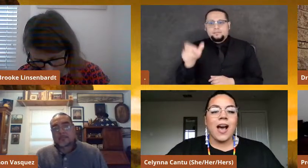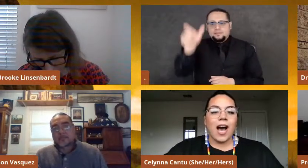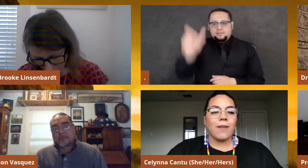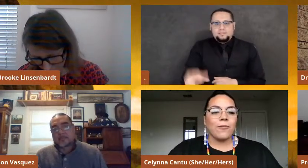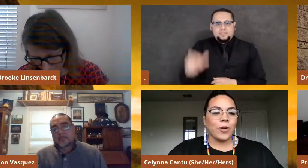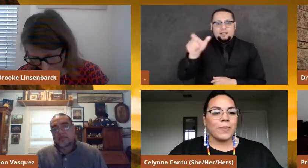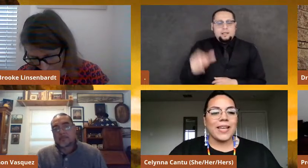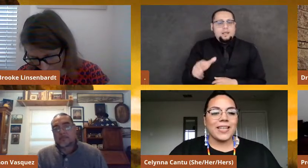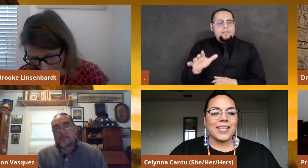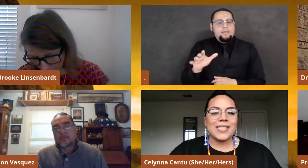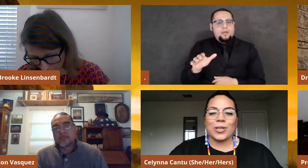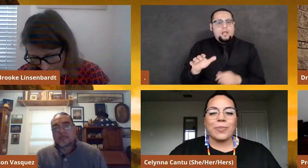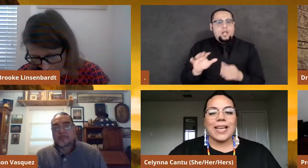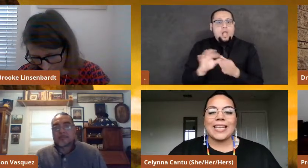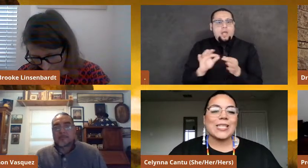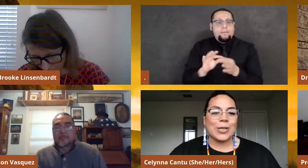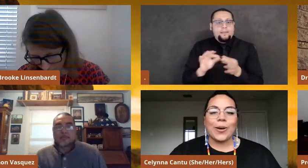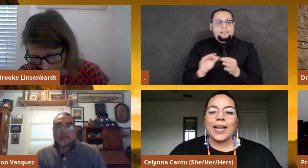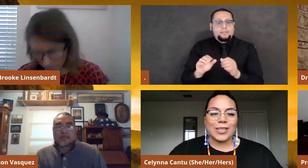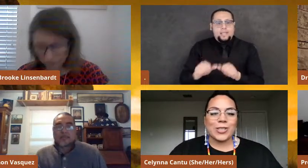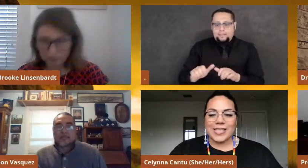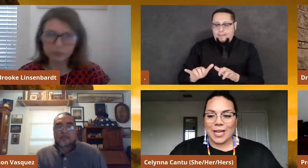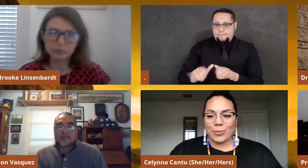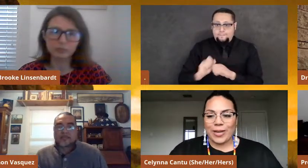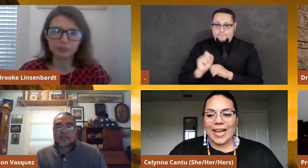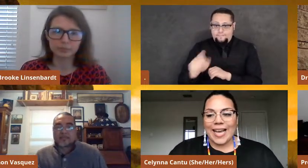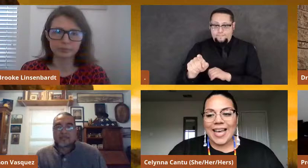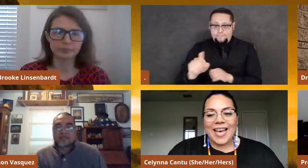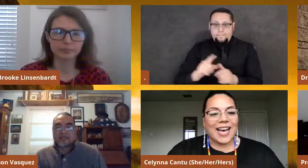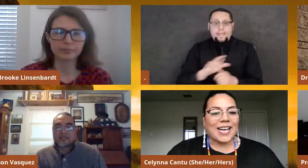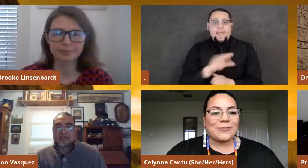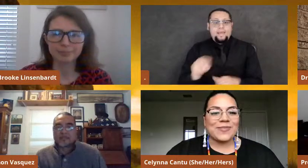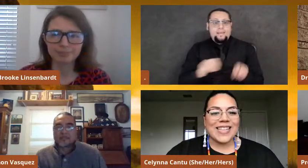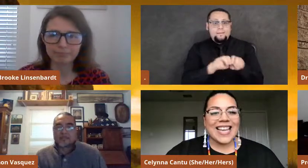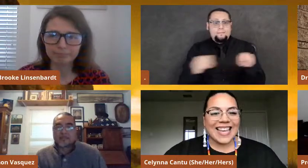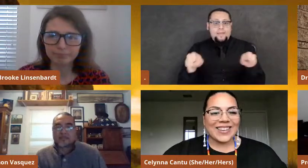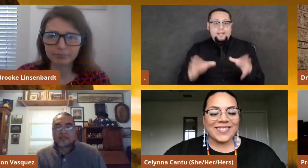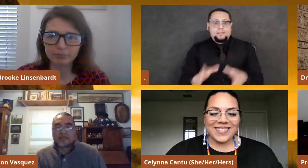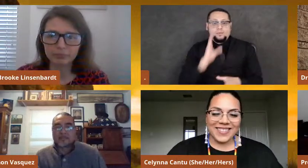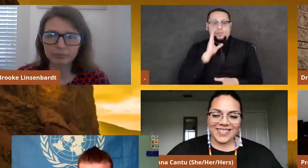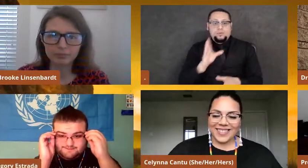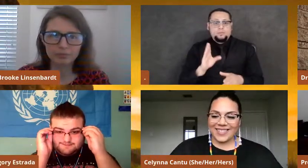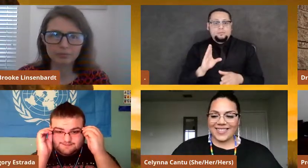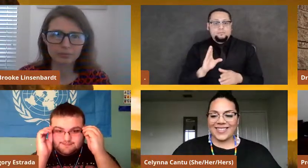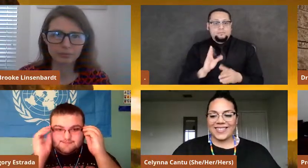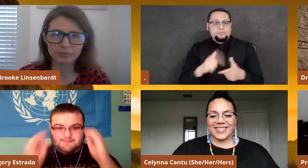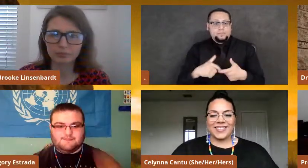section for our panelists, and our panelists to go ahead and just take a break. Thank you.